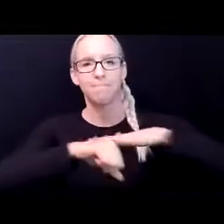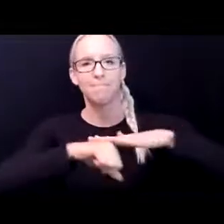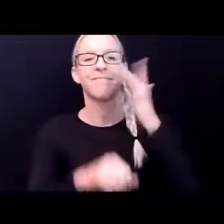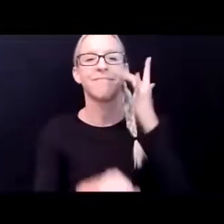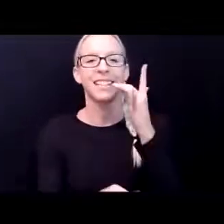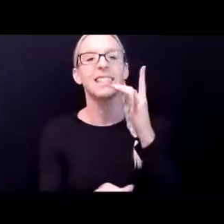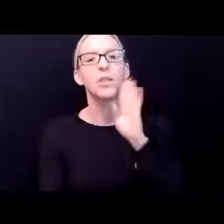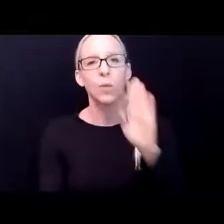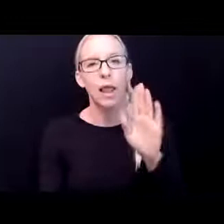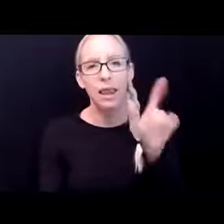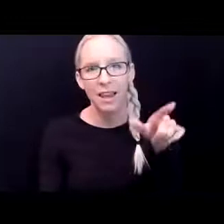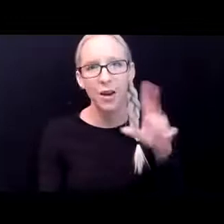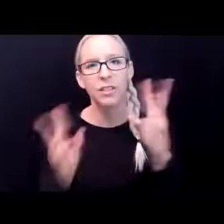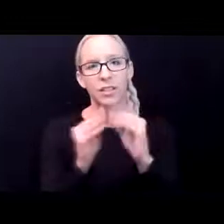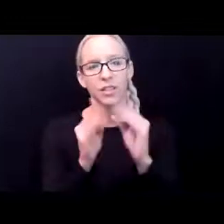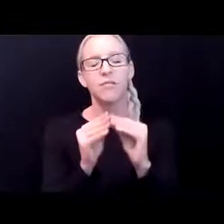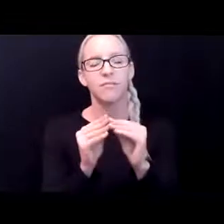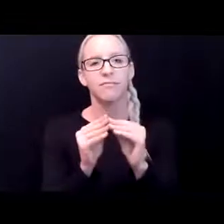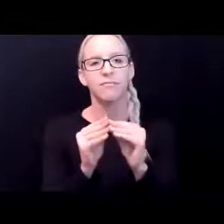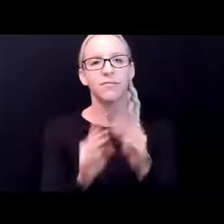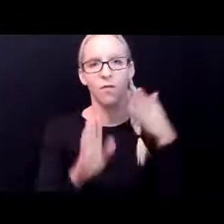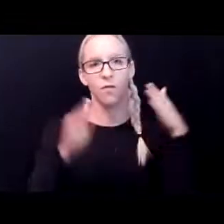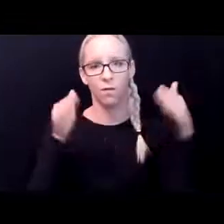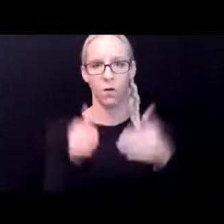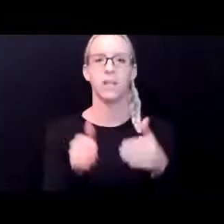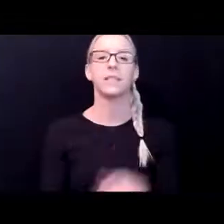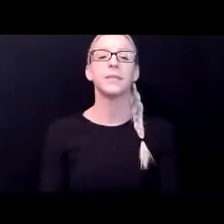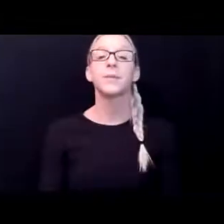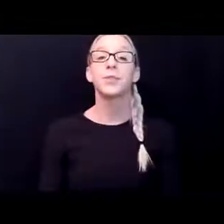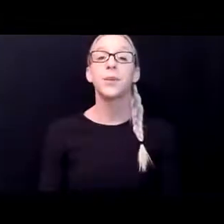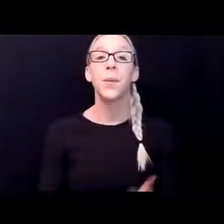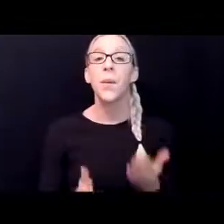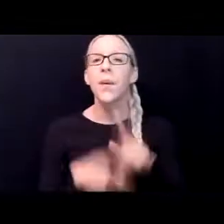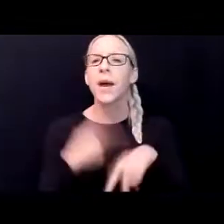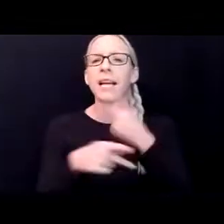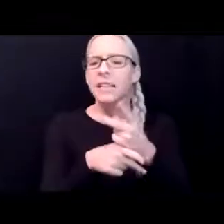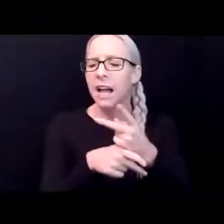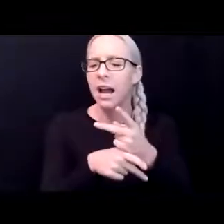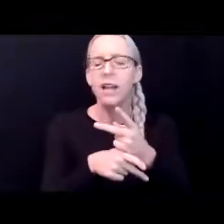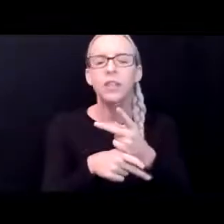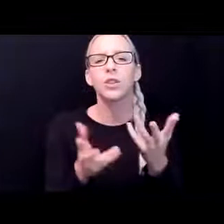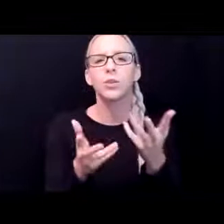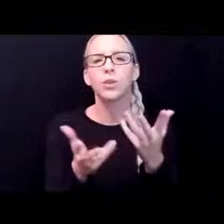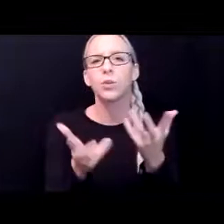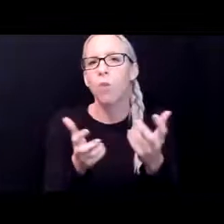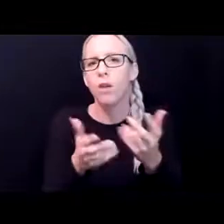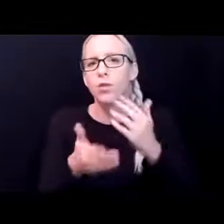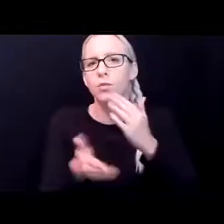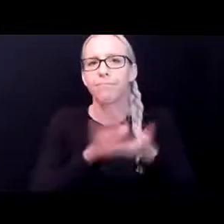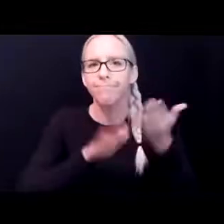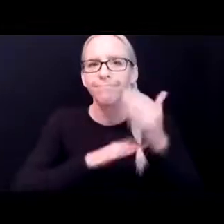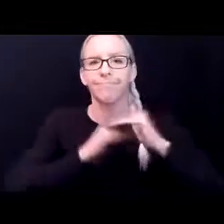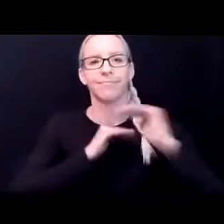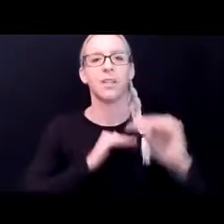But you've got to know if we're talking about what kind of programs are we looking to maintain. Well, there are three sources of